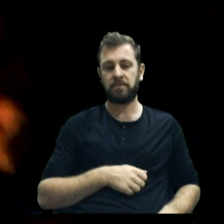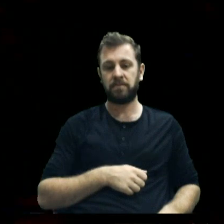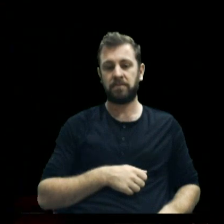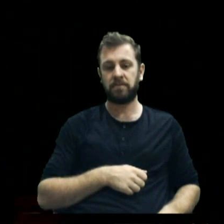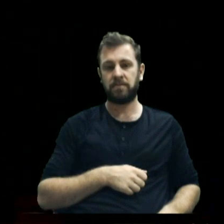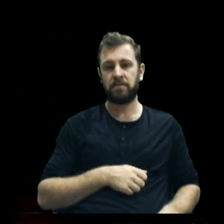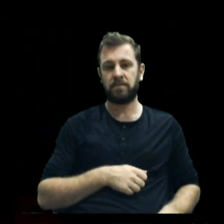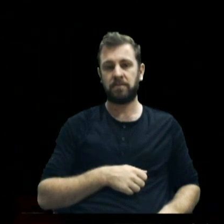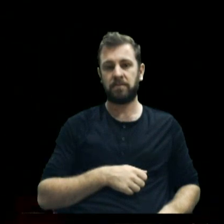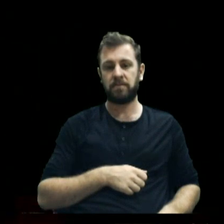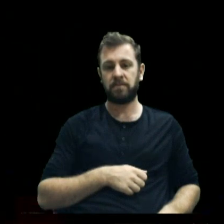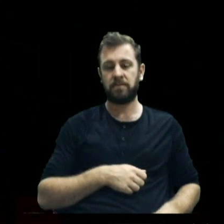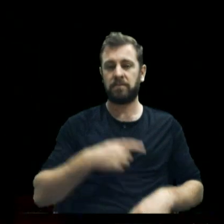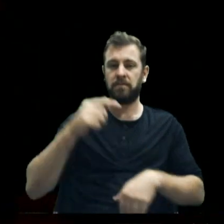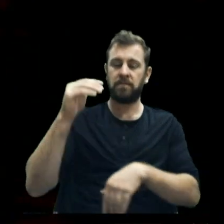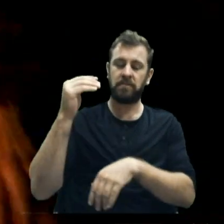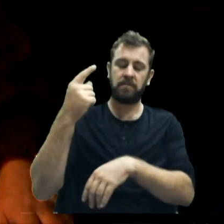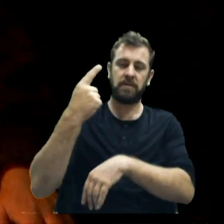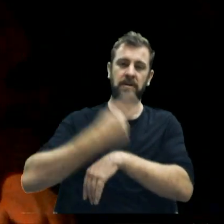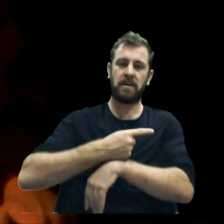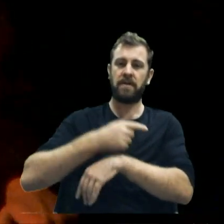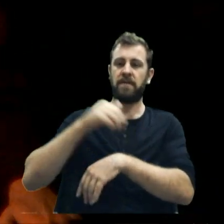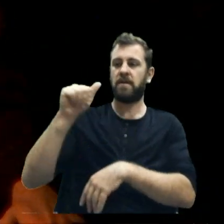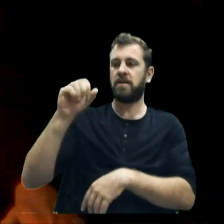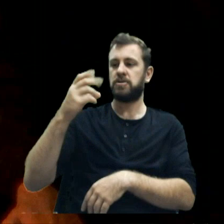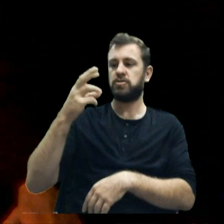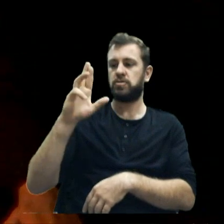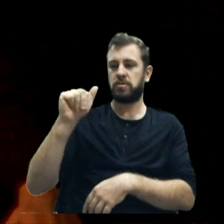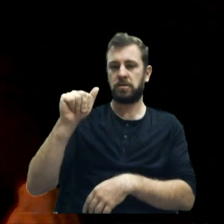The day of Ashura arrives.